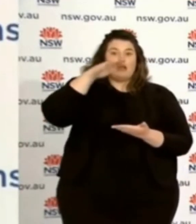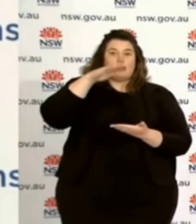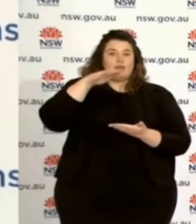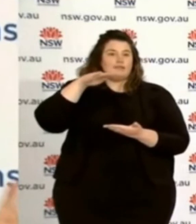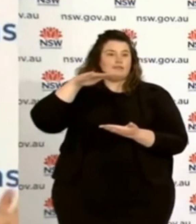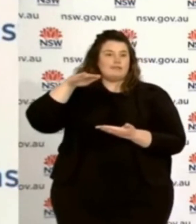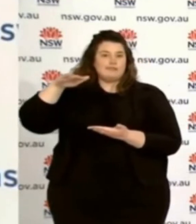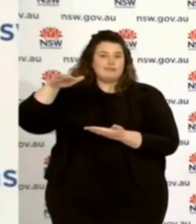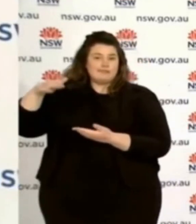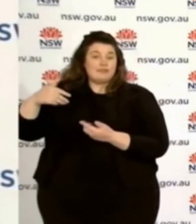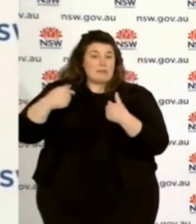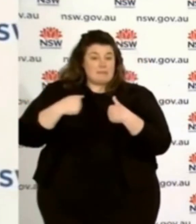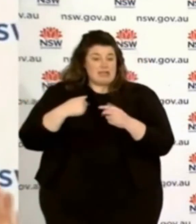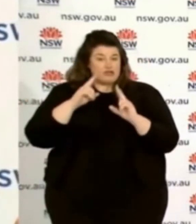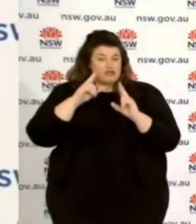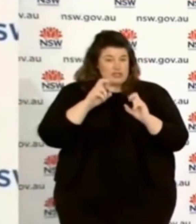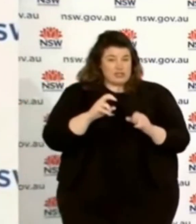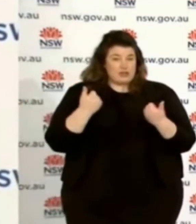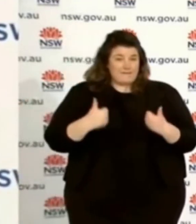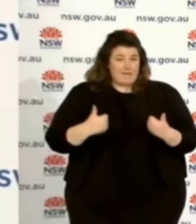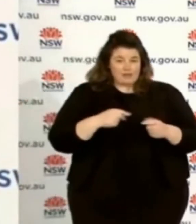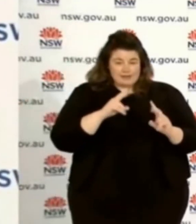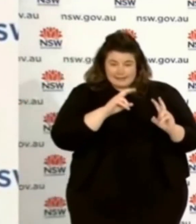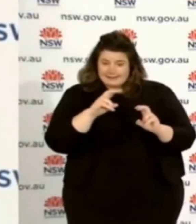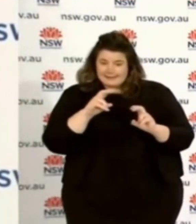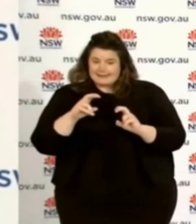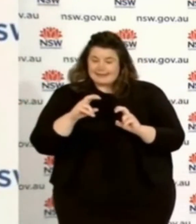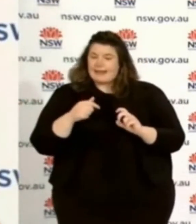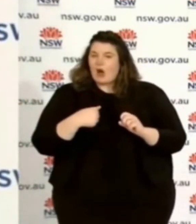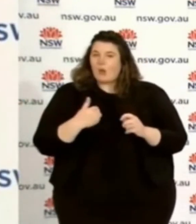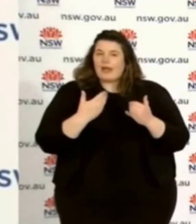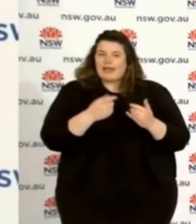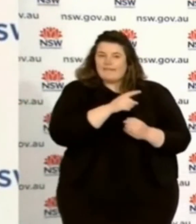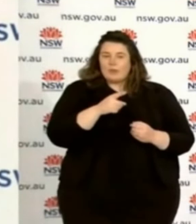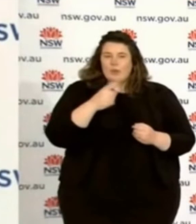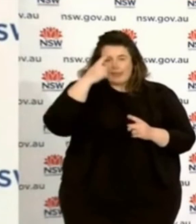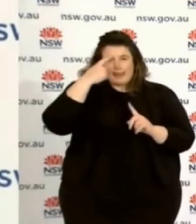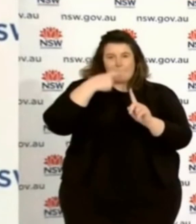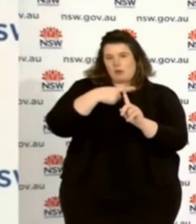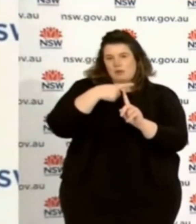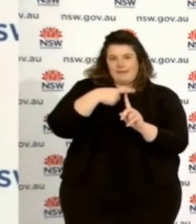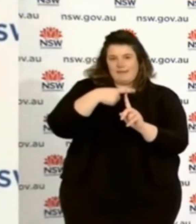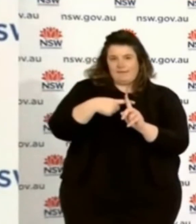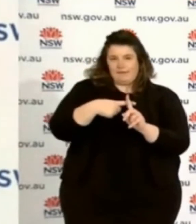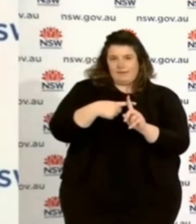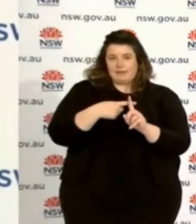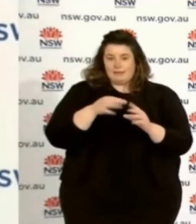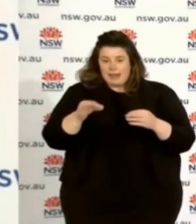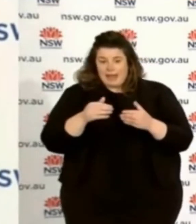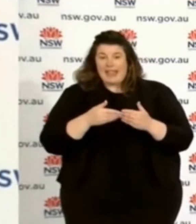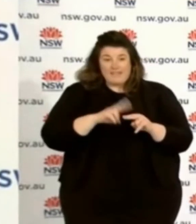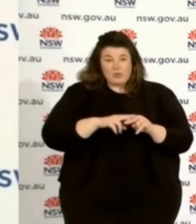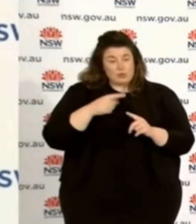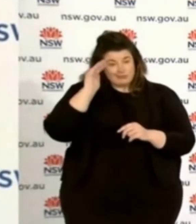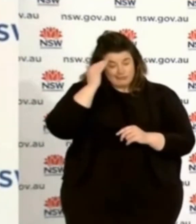Now, as an epidemiologist, I do not want to call it too early, but I just want to give some hope that if you continue to stick the course, we may